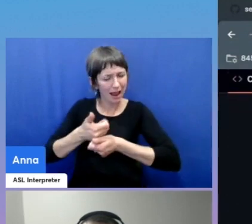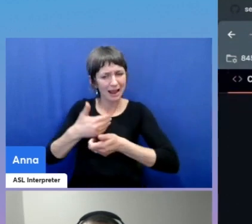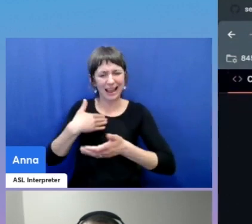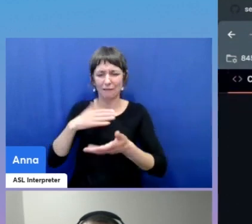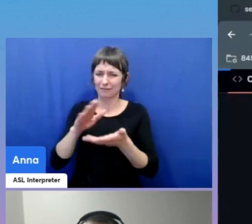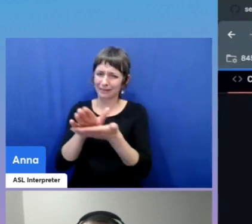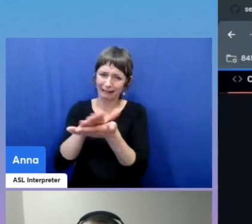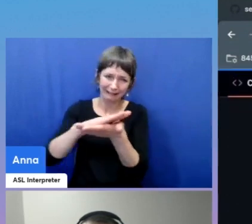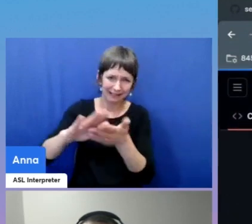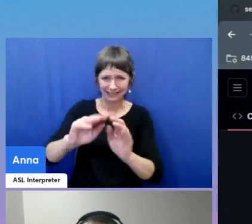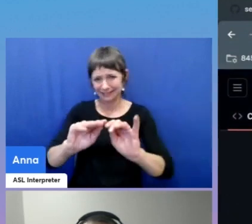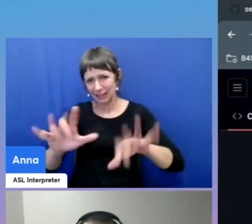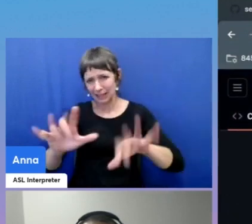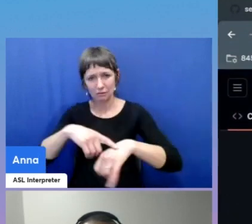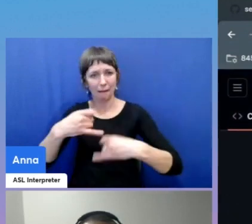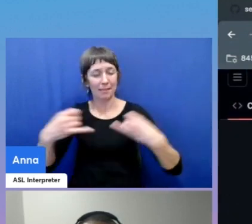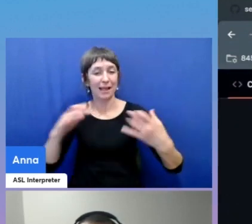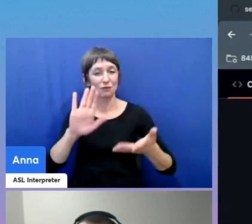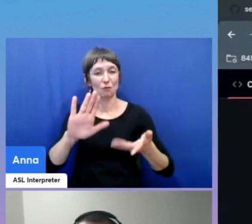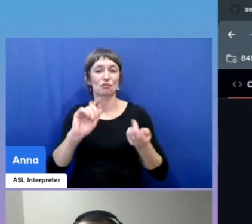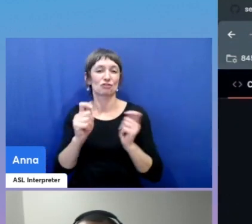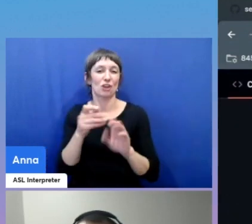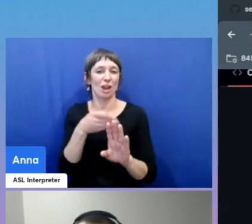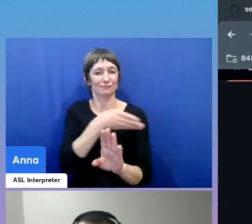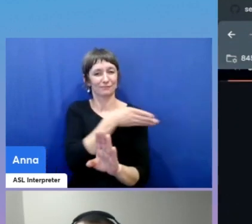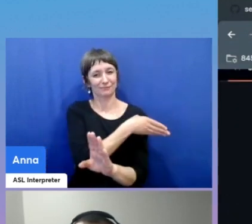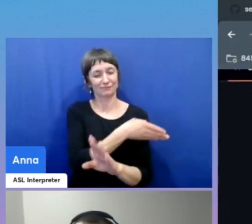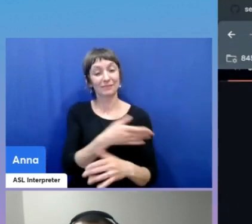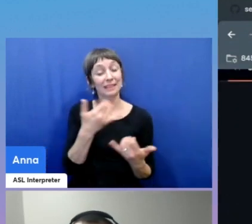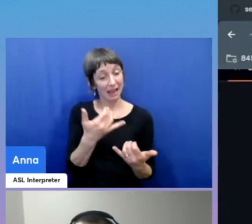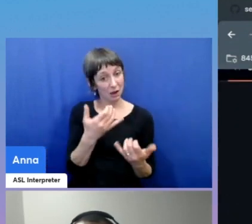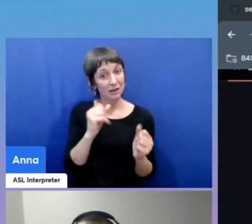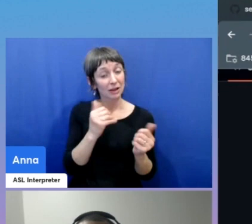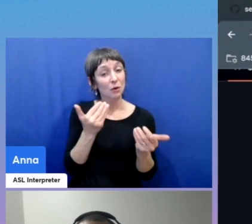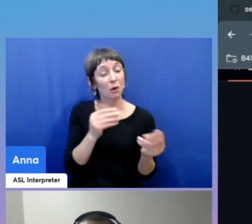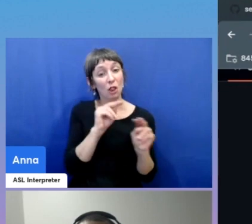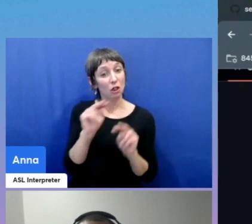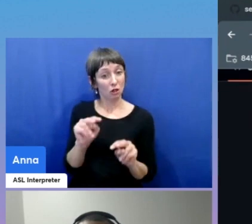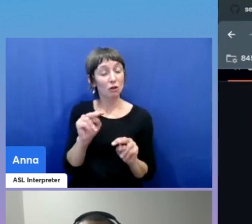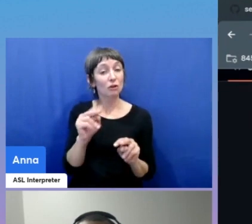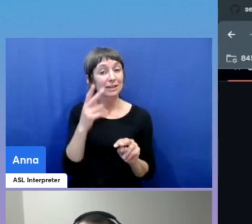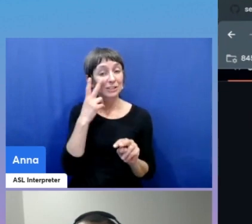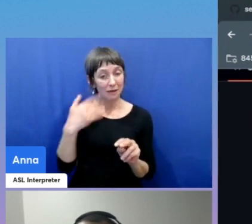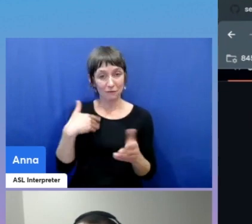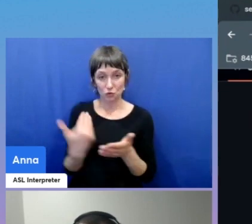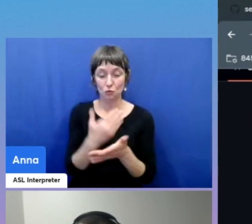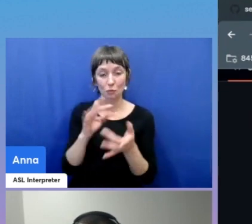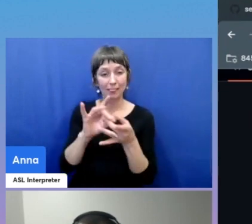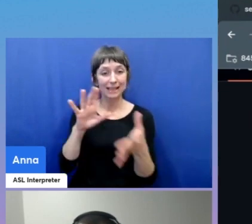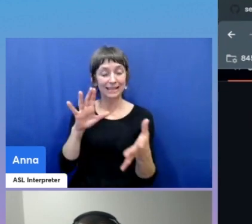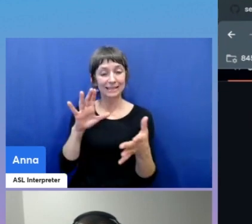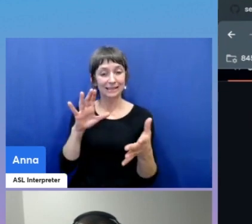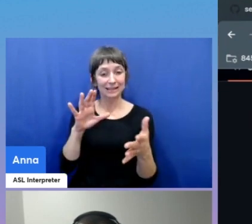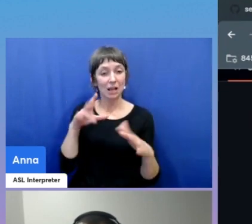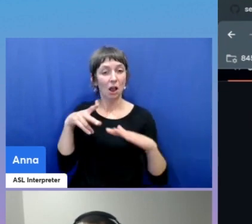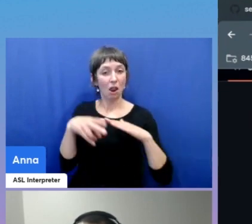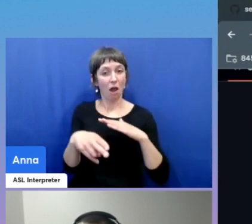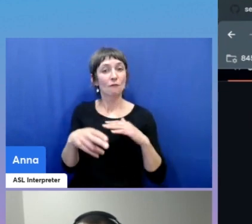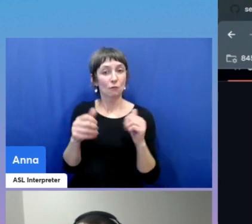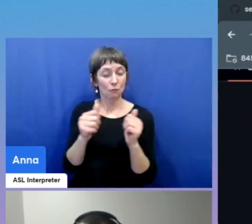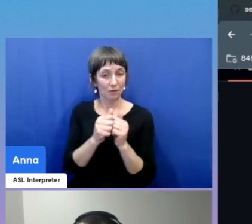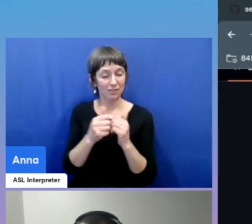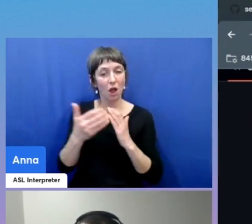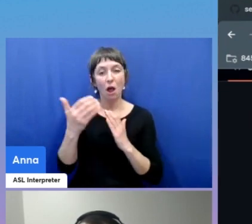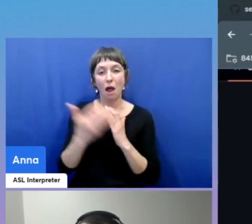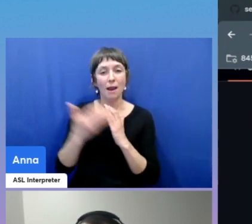we can go down here and look at our releases and see that we have a new release cutoff with automatic release